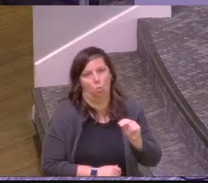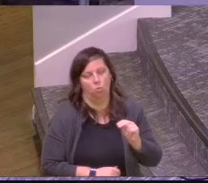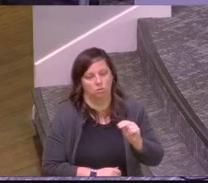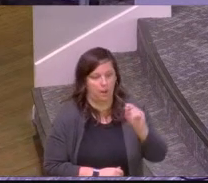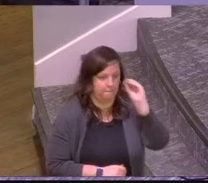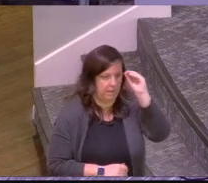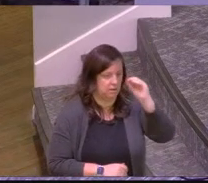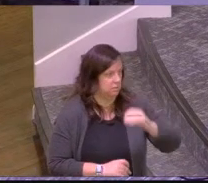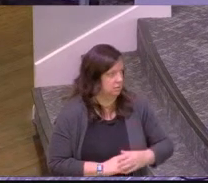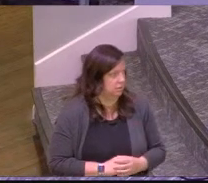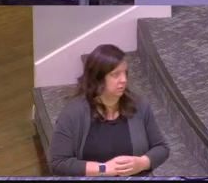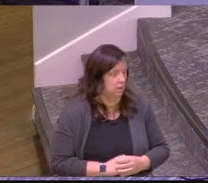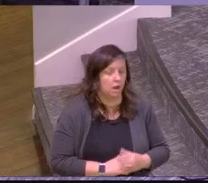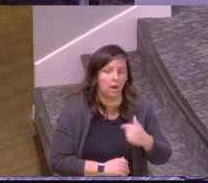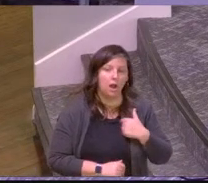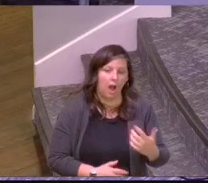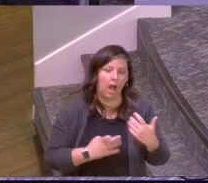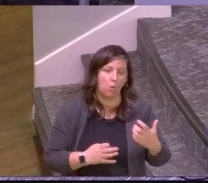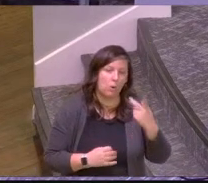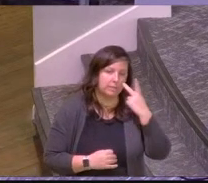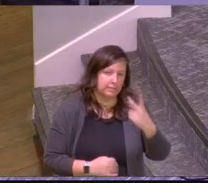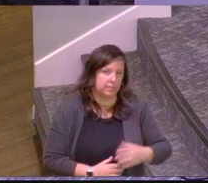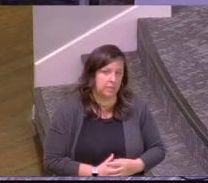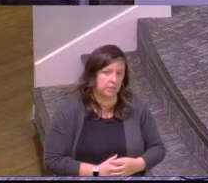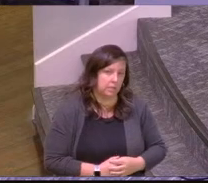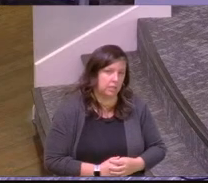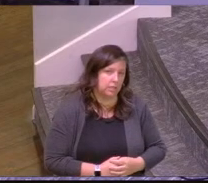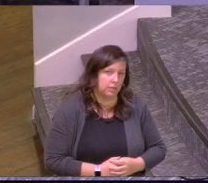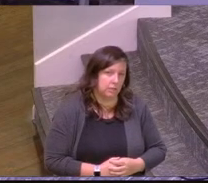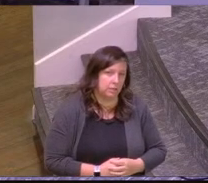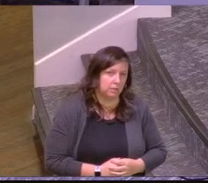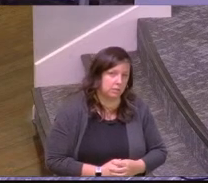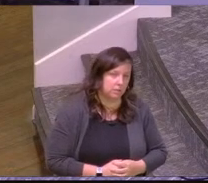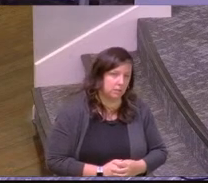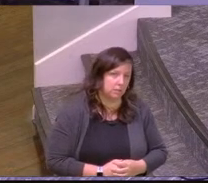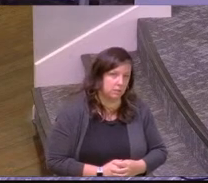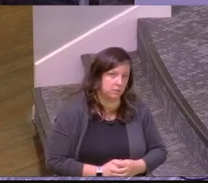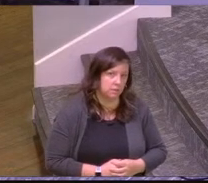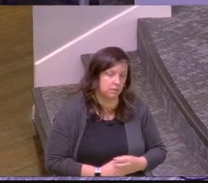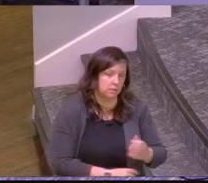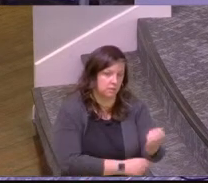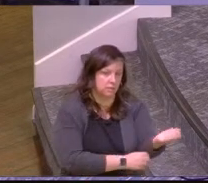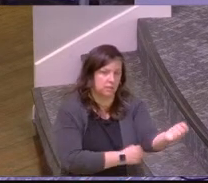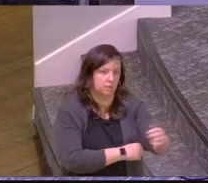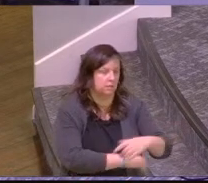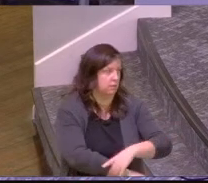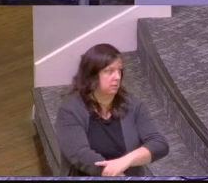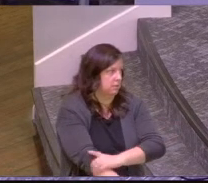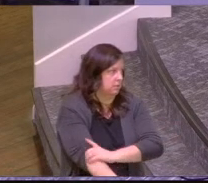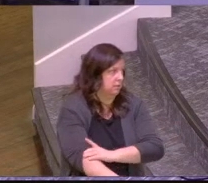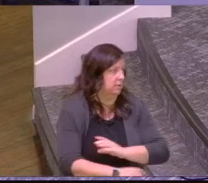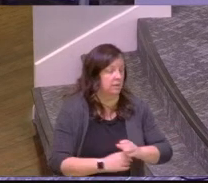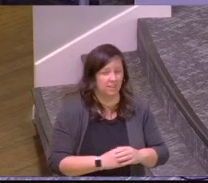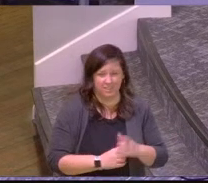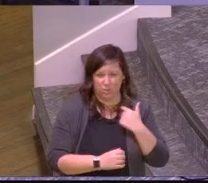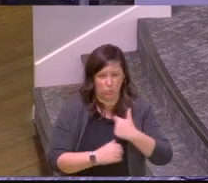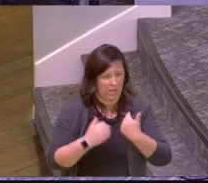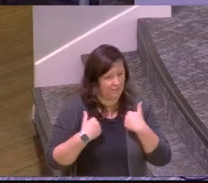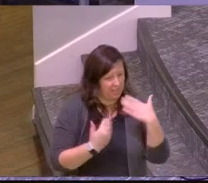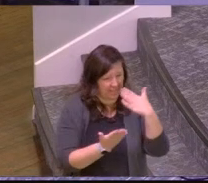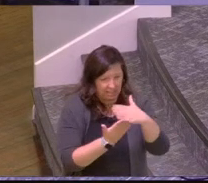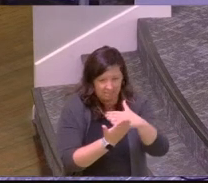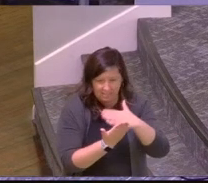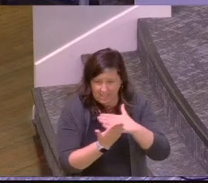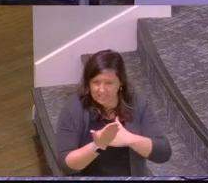would like to see if there is a list of needs that we have. So if